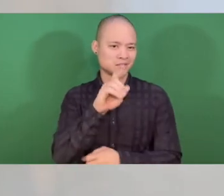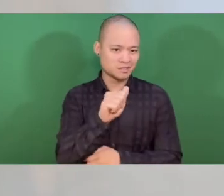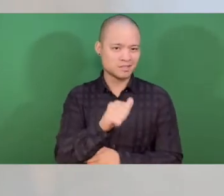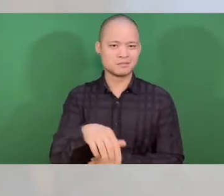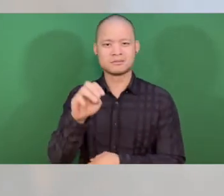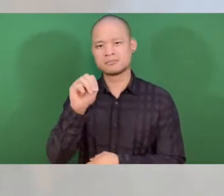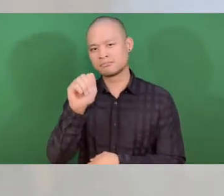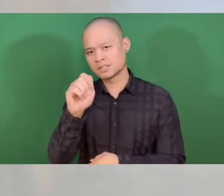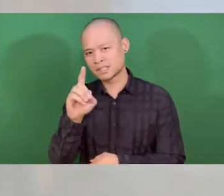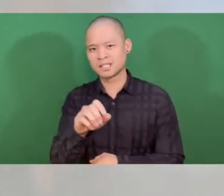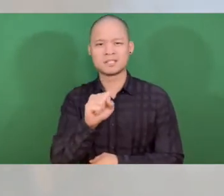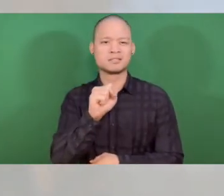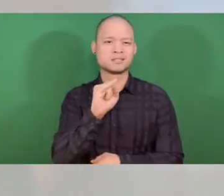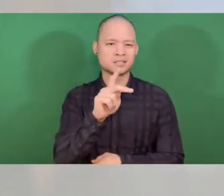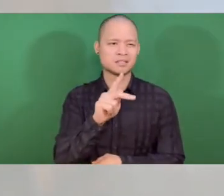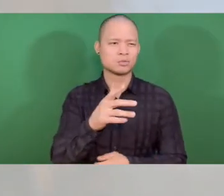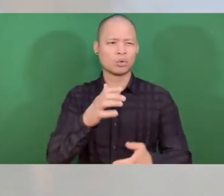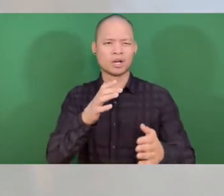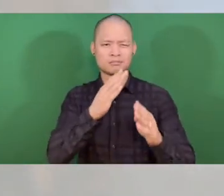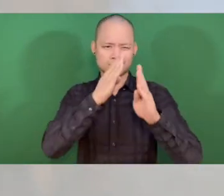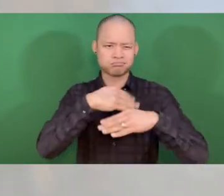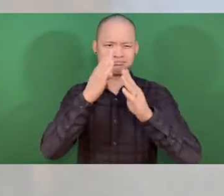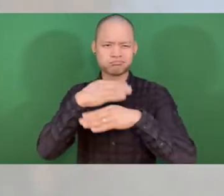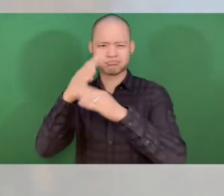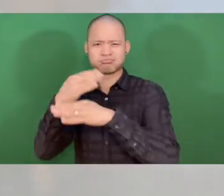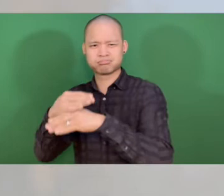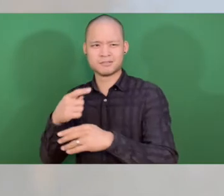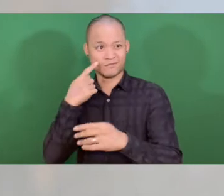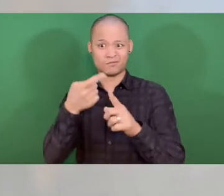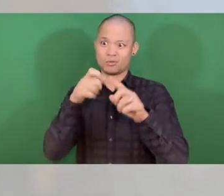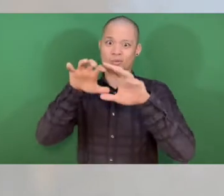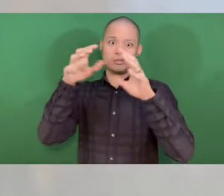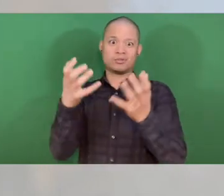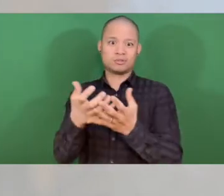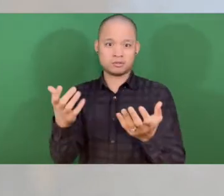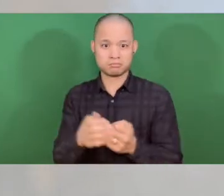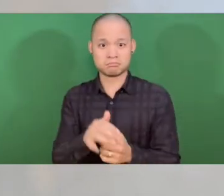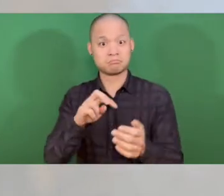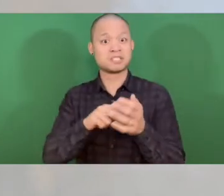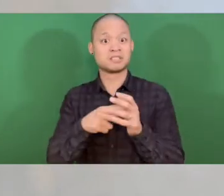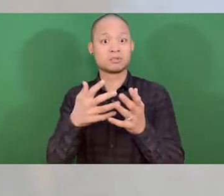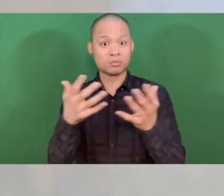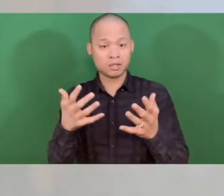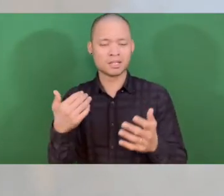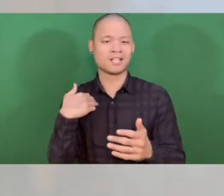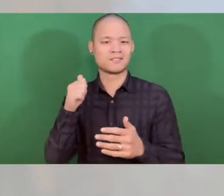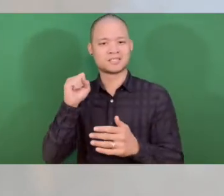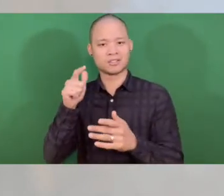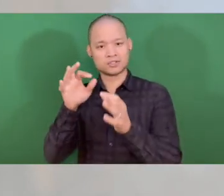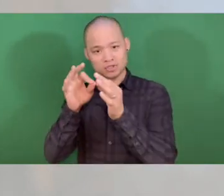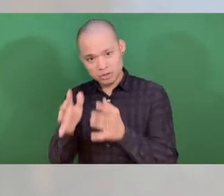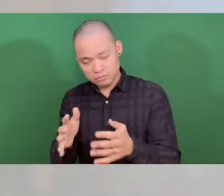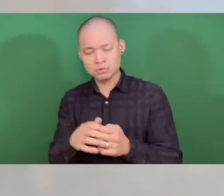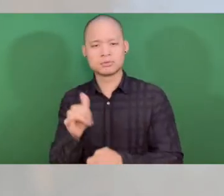world more accessible. Part of that is making sure that we have ASL interpretation and audio description on our videos